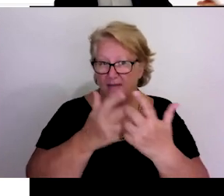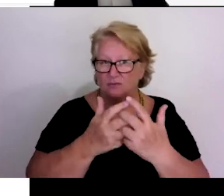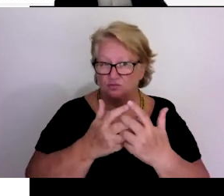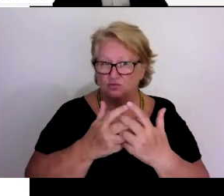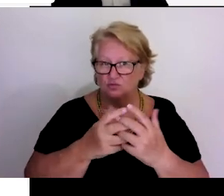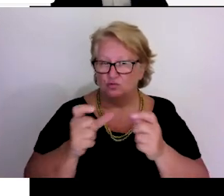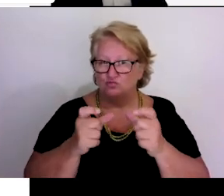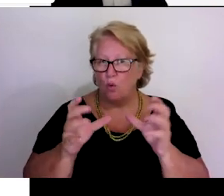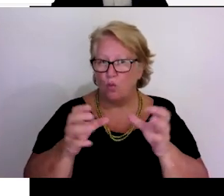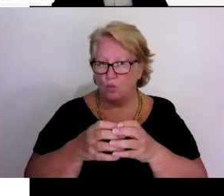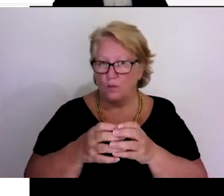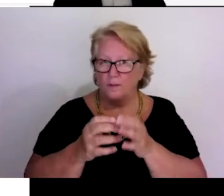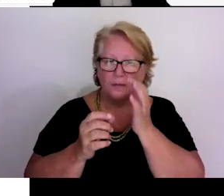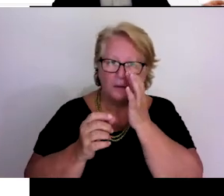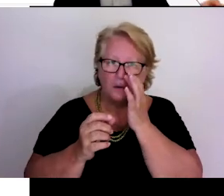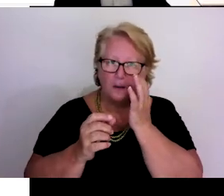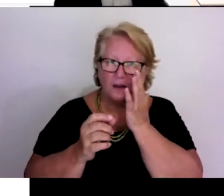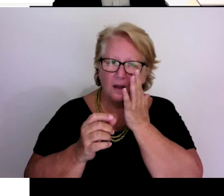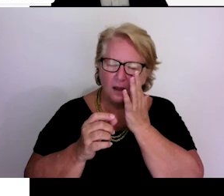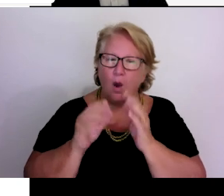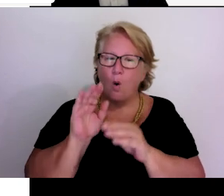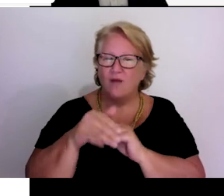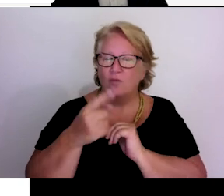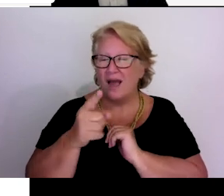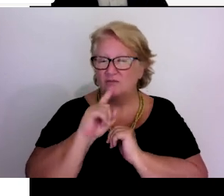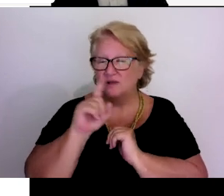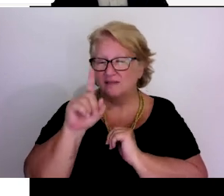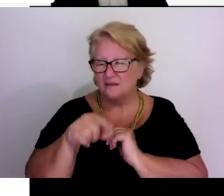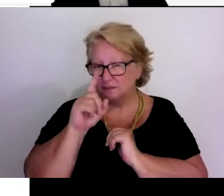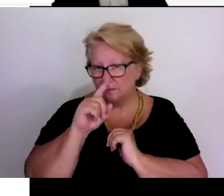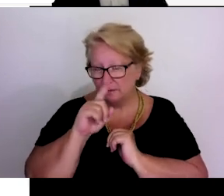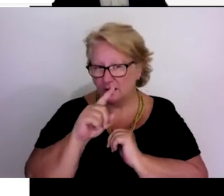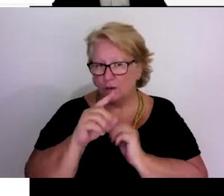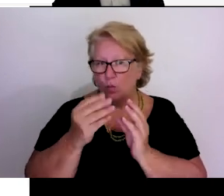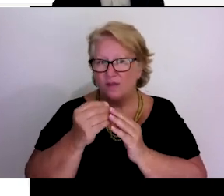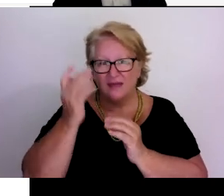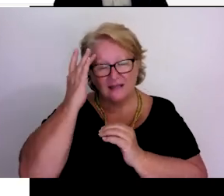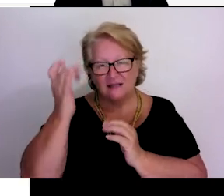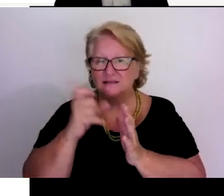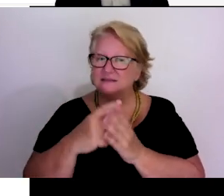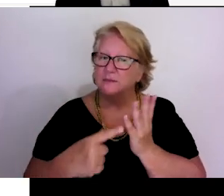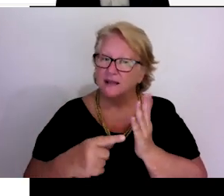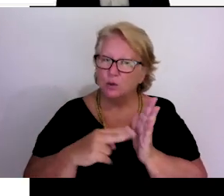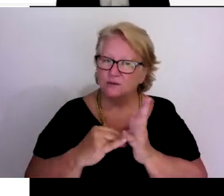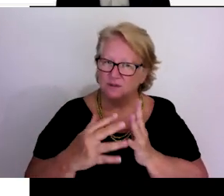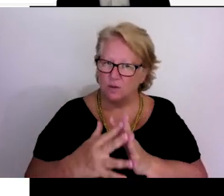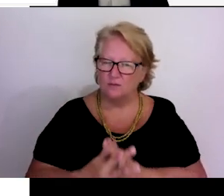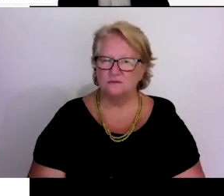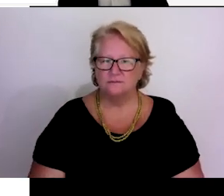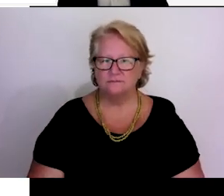group, and we had just over 100,000 people with intellectual disability in New South